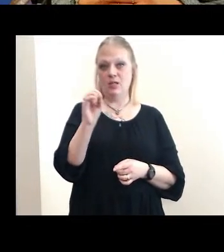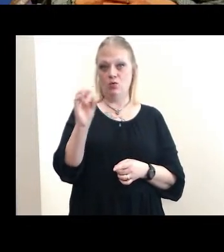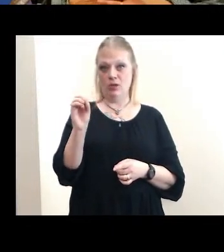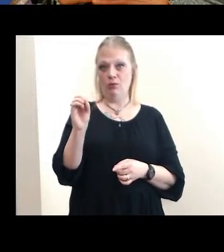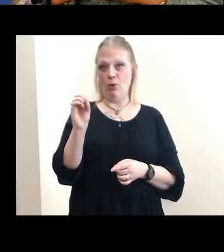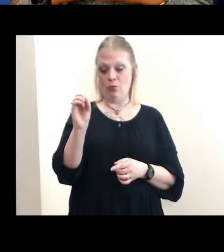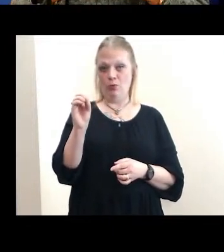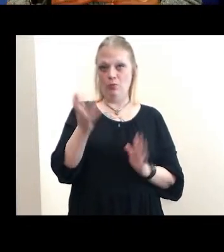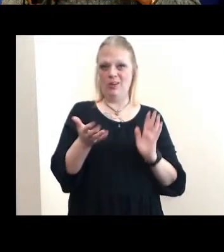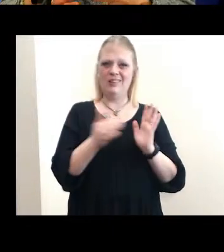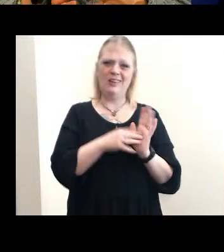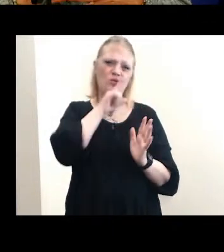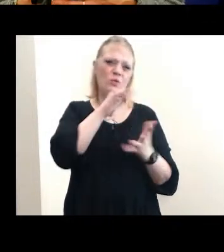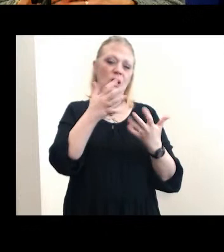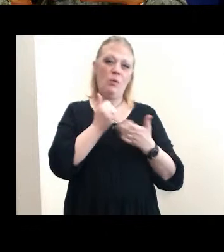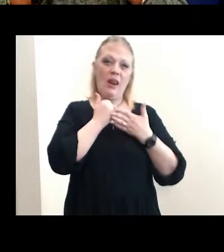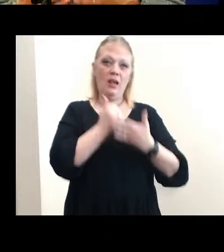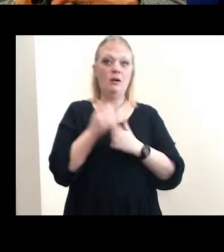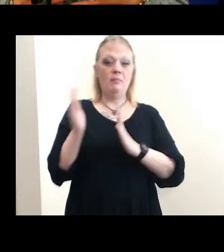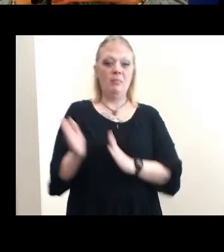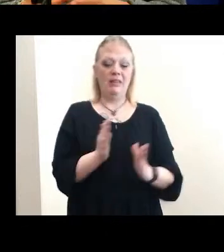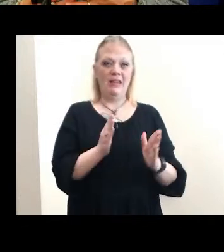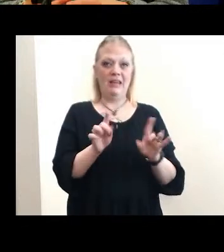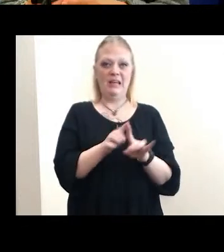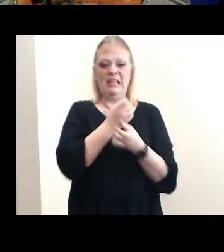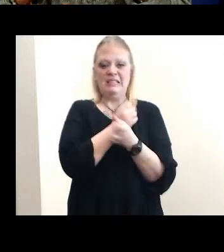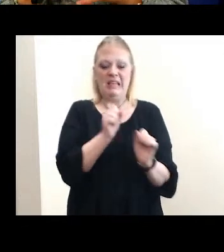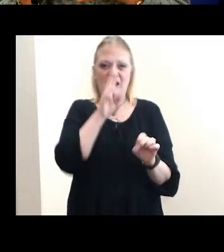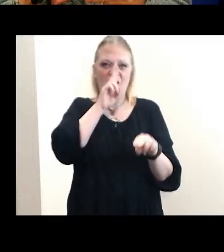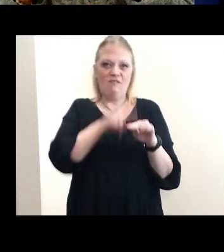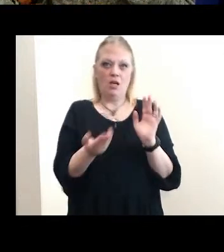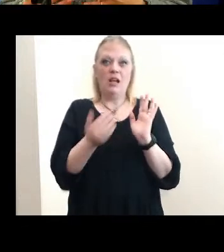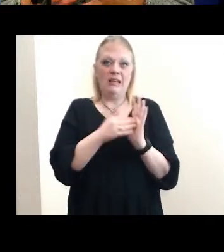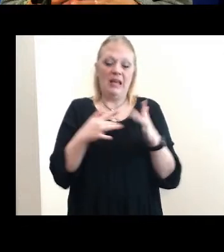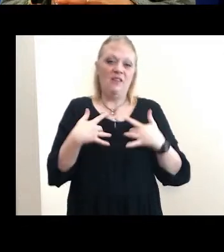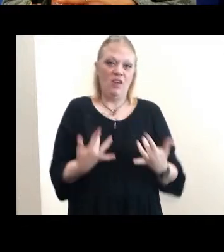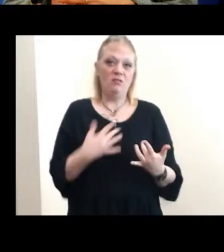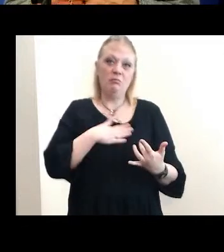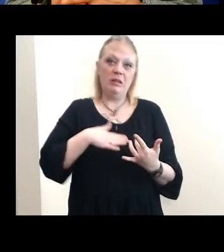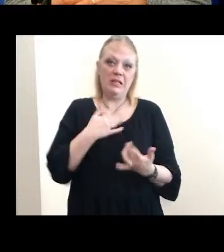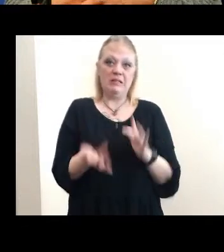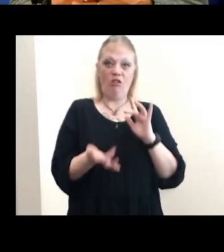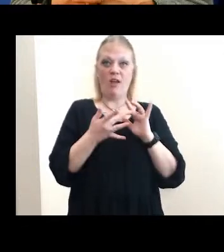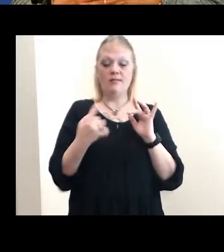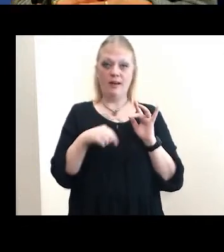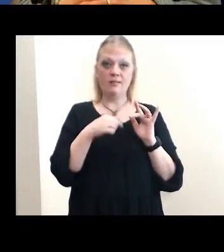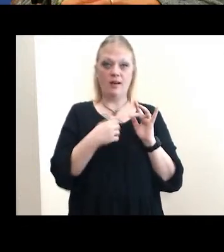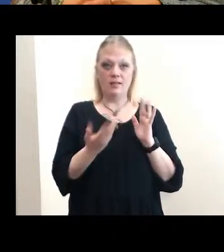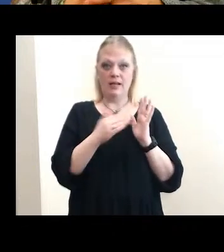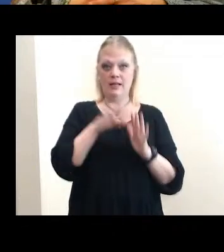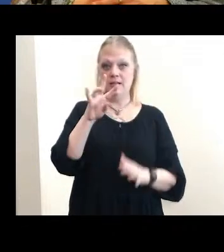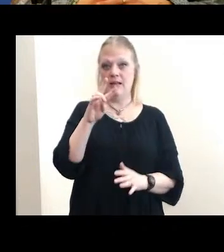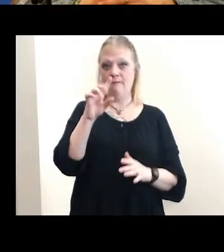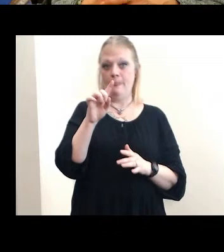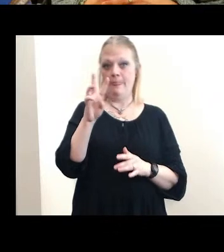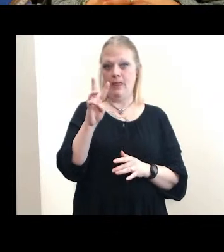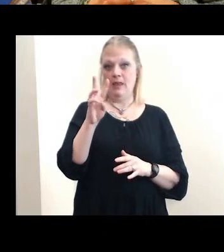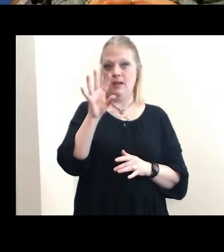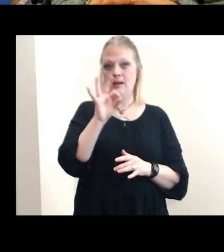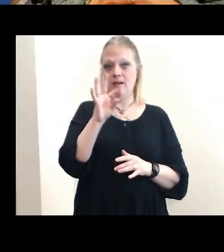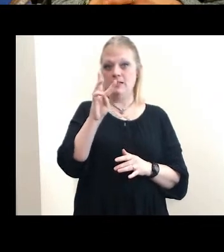716-961-6800. And again, we really want to help you plan a safe and fun event. So please contact us again at